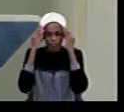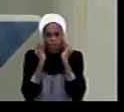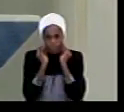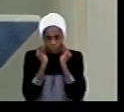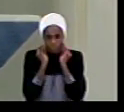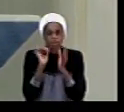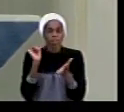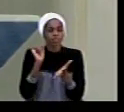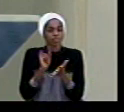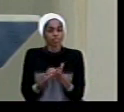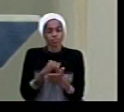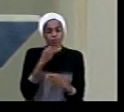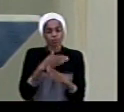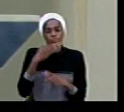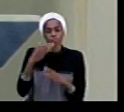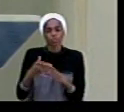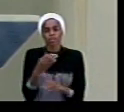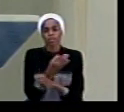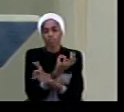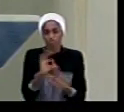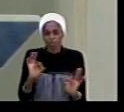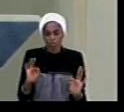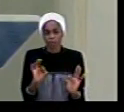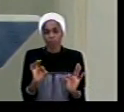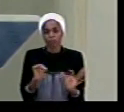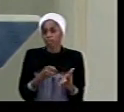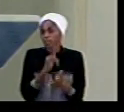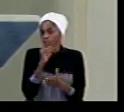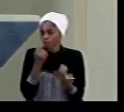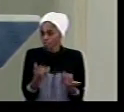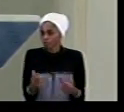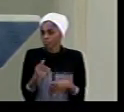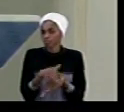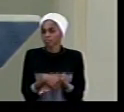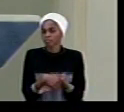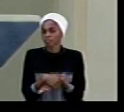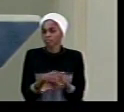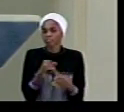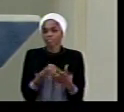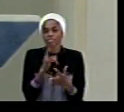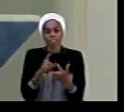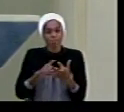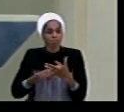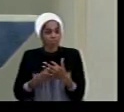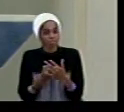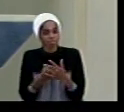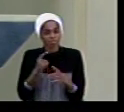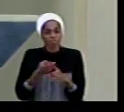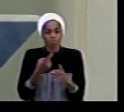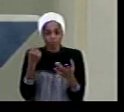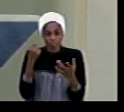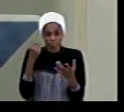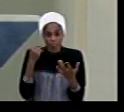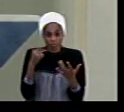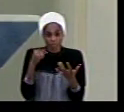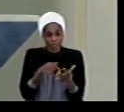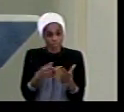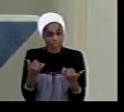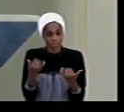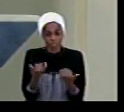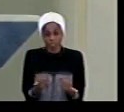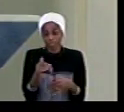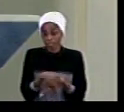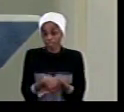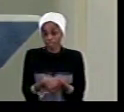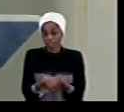that total freedom. It is tonight. It is beginning from tonight. It is beginning from